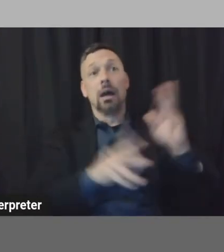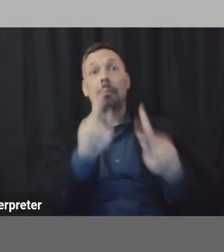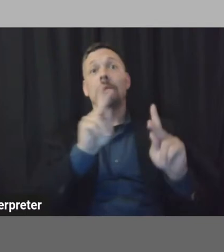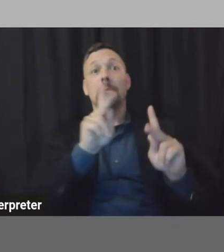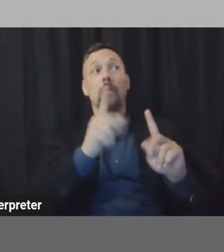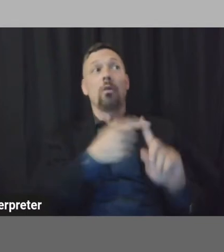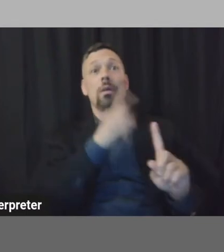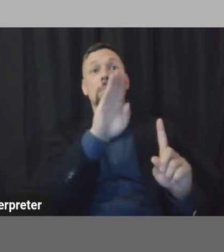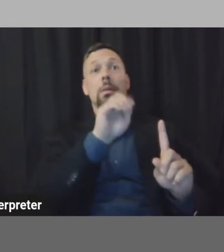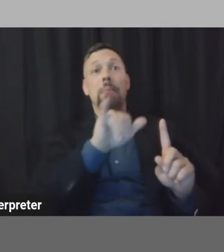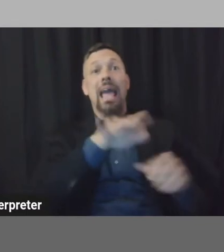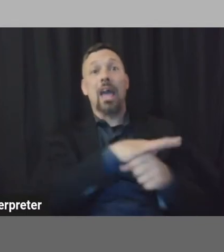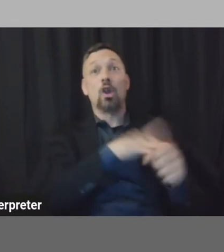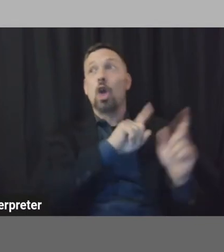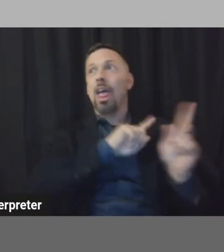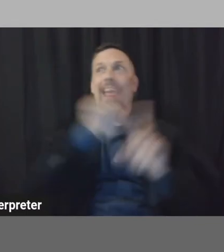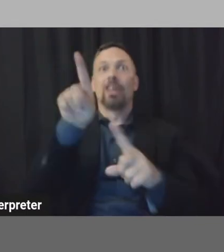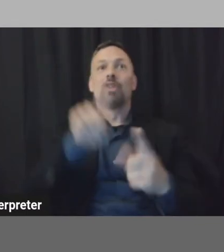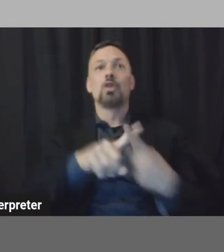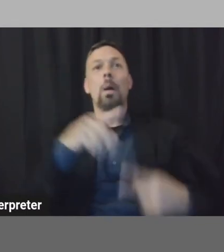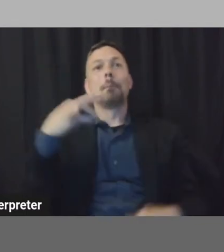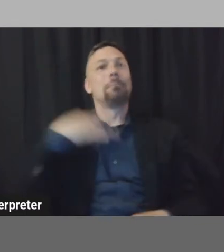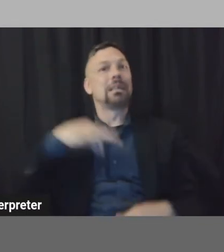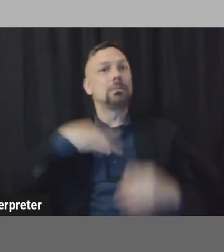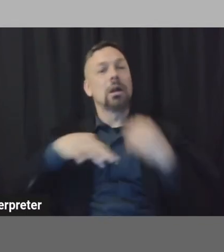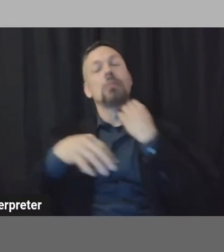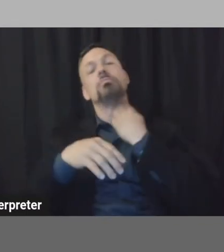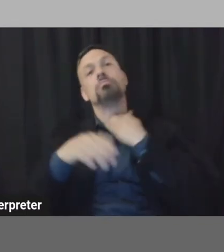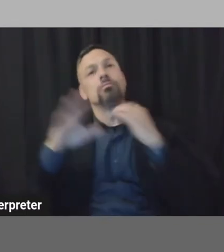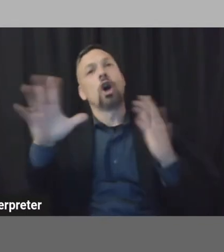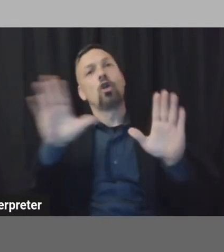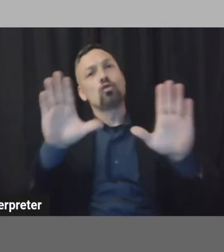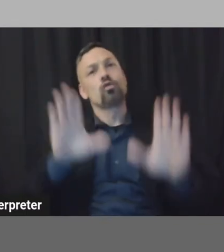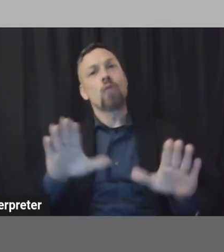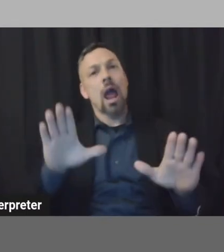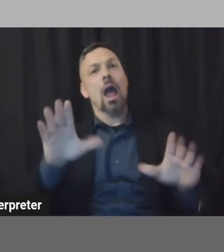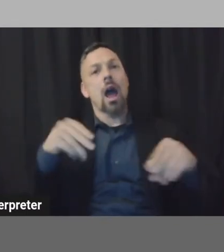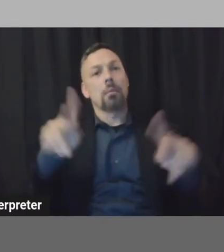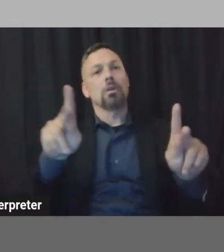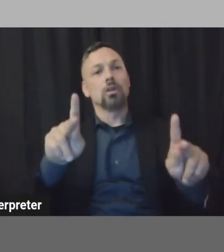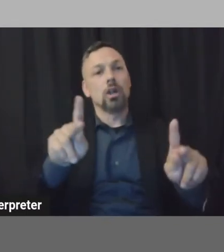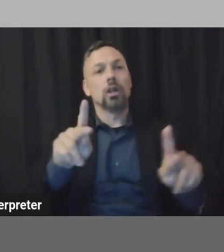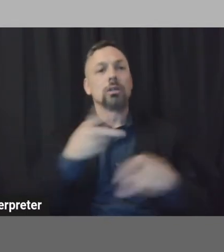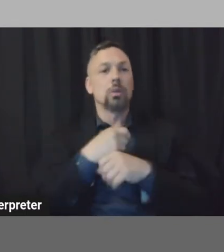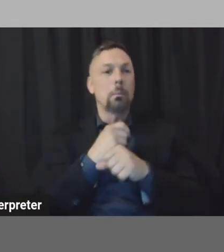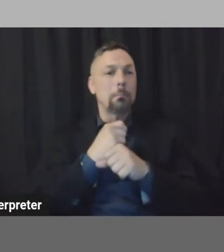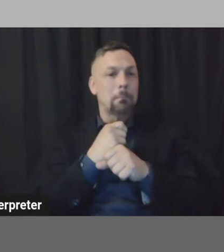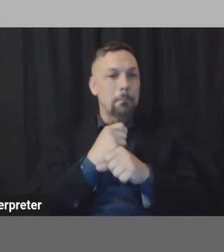Pittsburgh. And this is a great opportunity to make